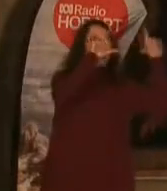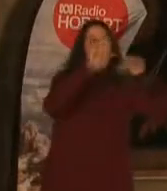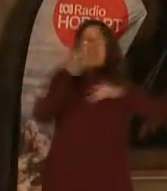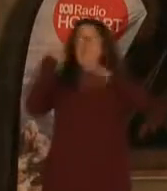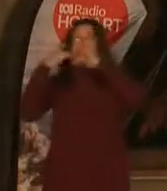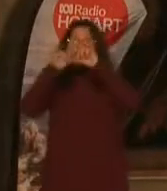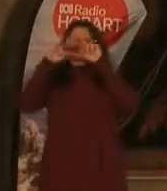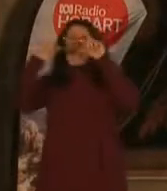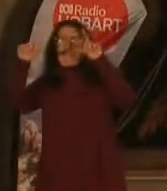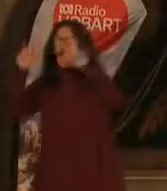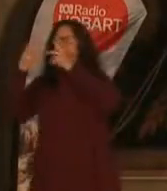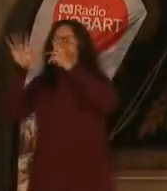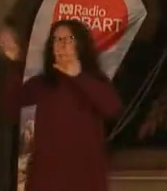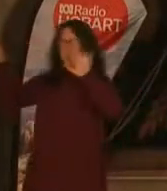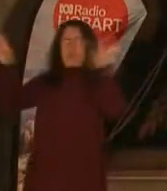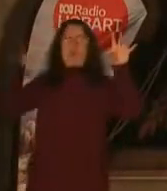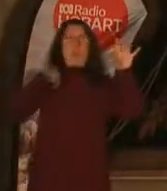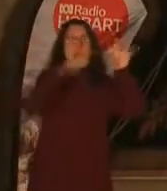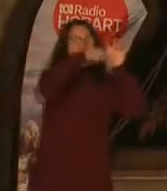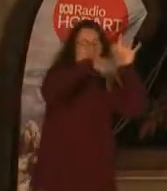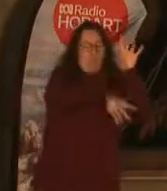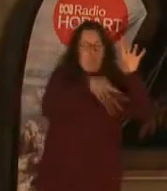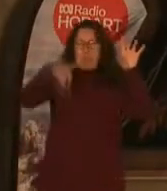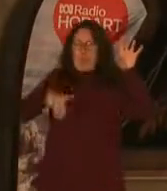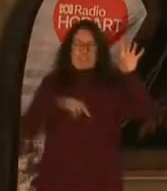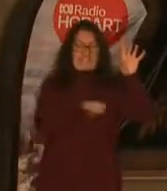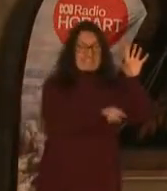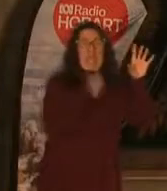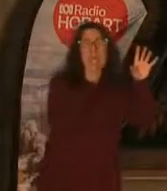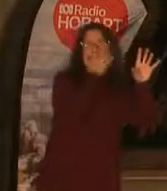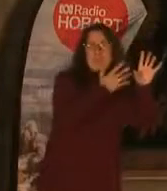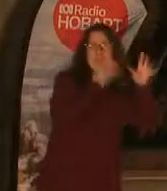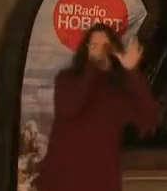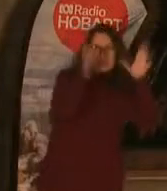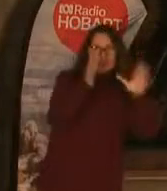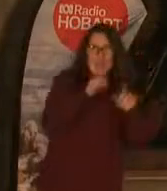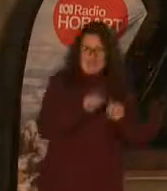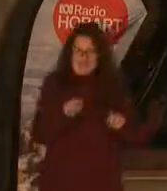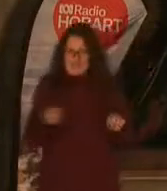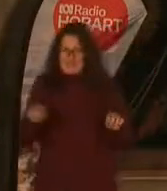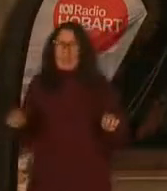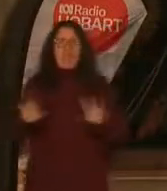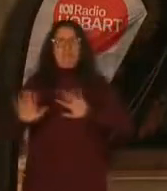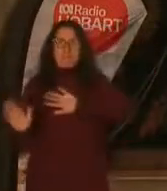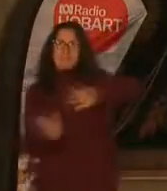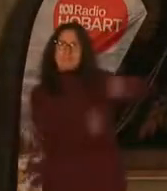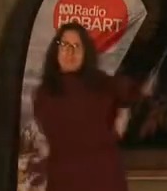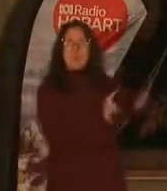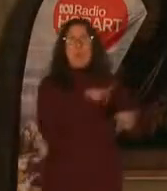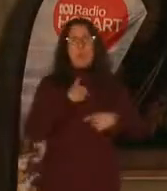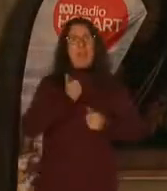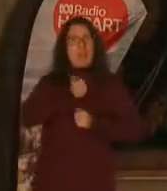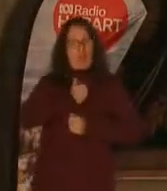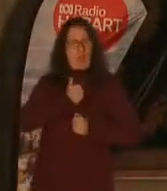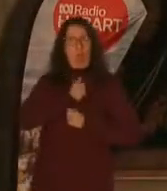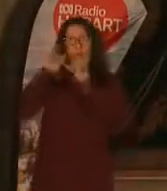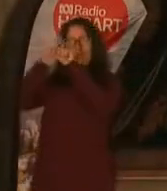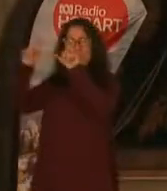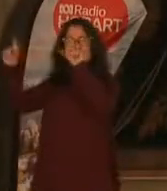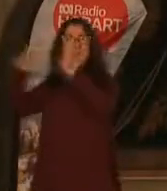way research about us and research by us is understood. Thank you. So